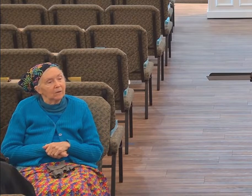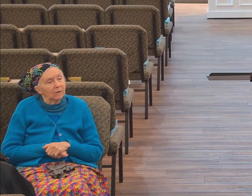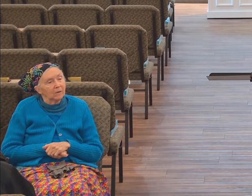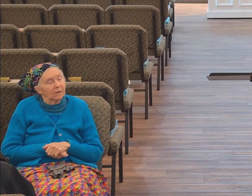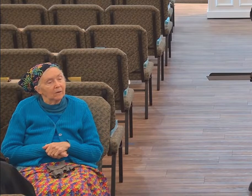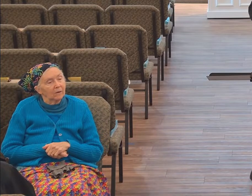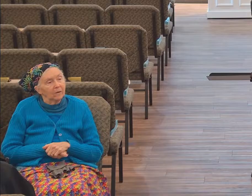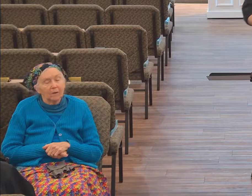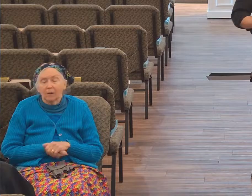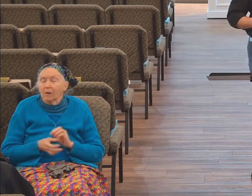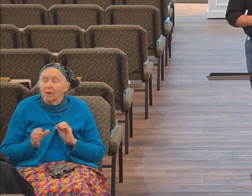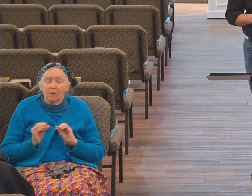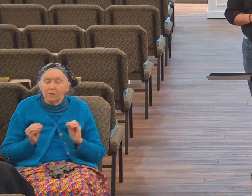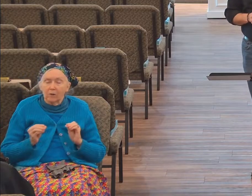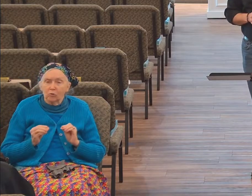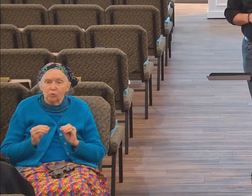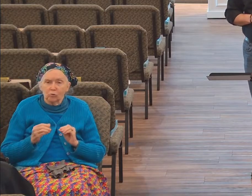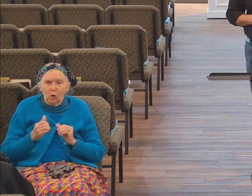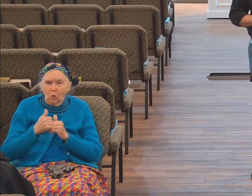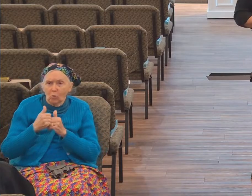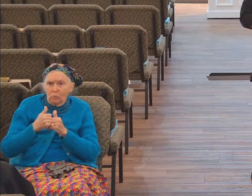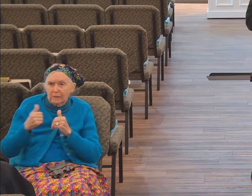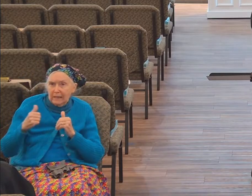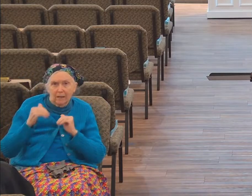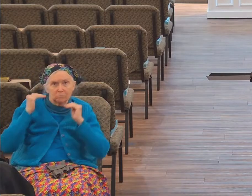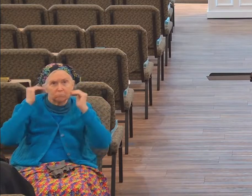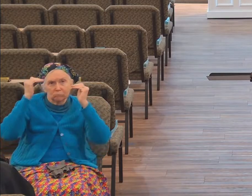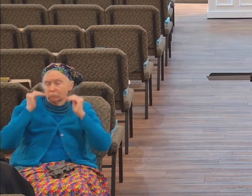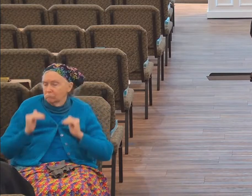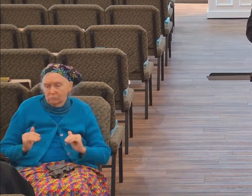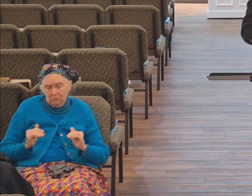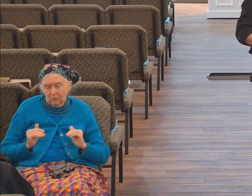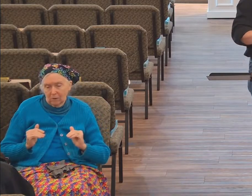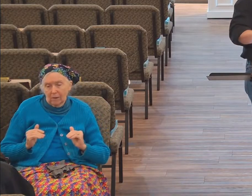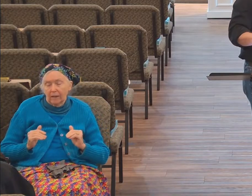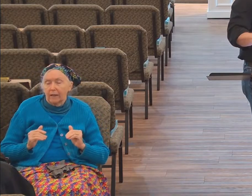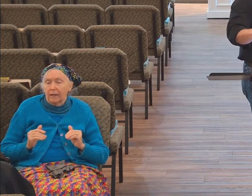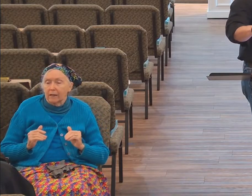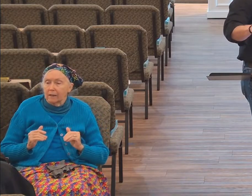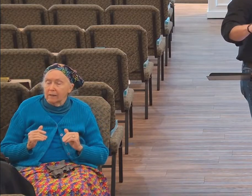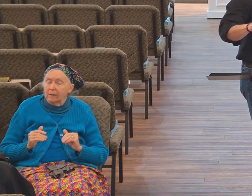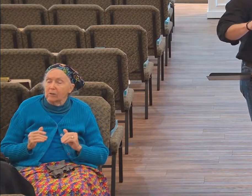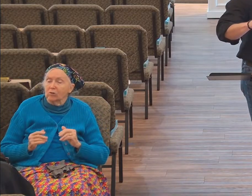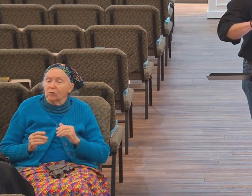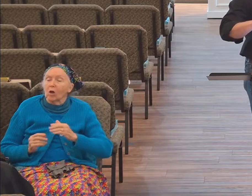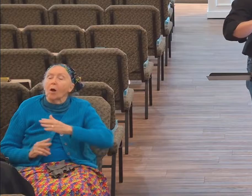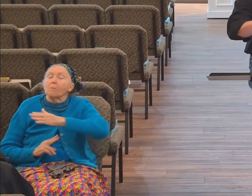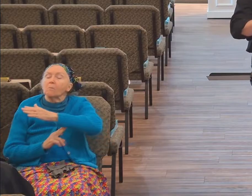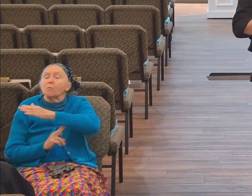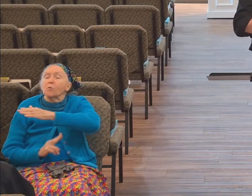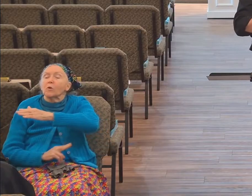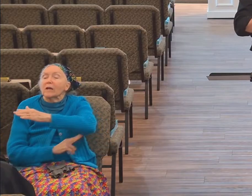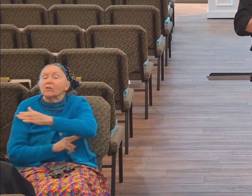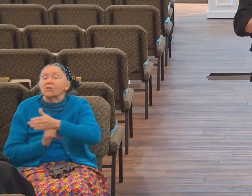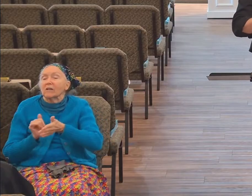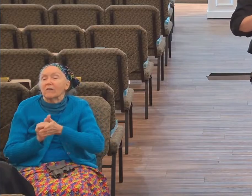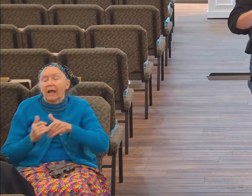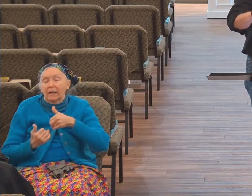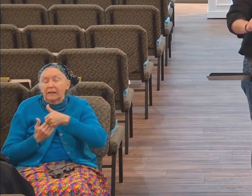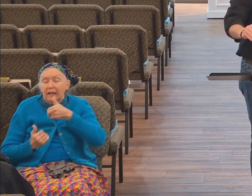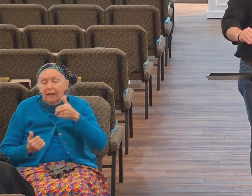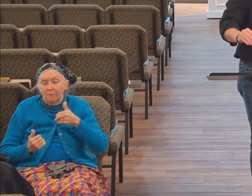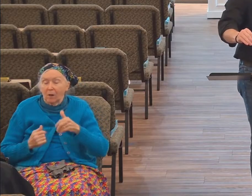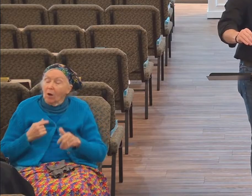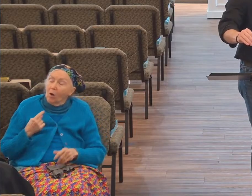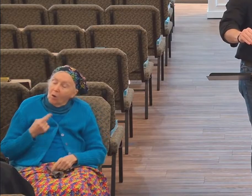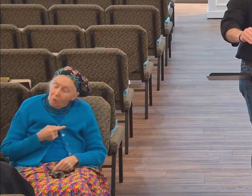It's like, there's no gap here. He's starting to bridge that gap, and what he's going to get to, which we'll get to here in a moment, is that we were just like you.